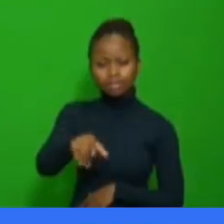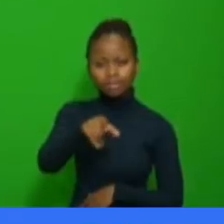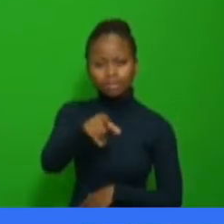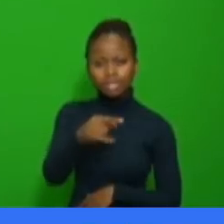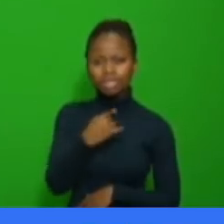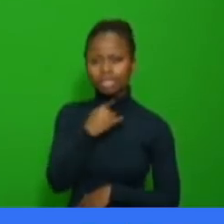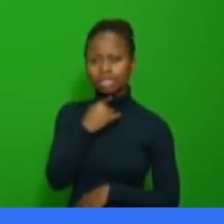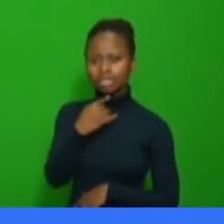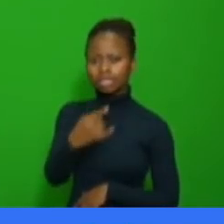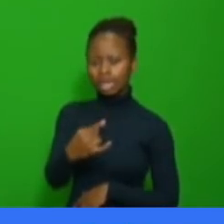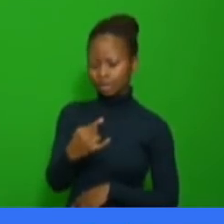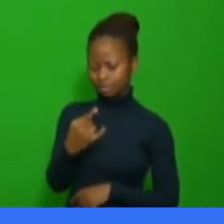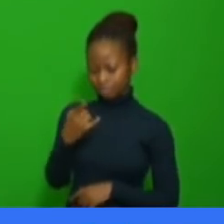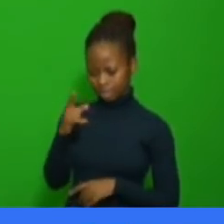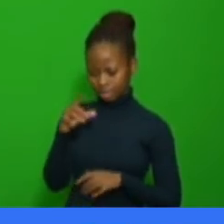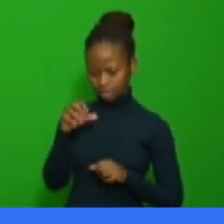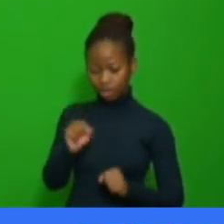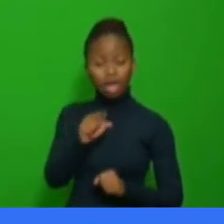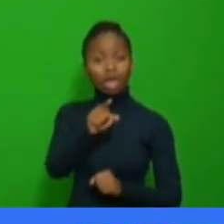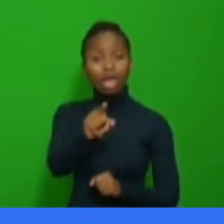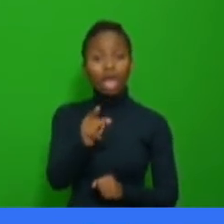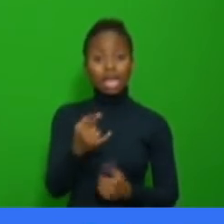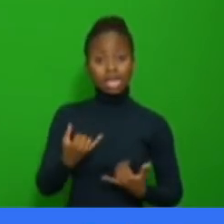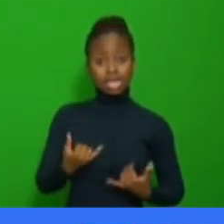press conference. They are down the road.